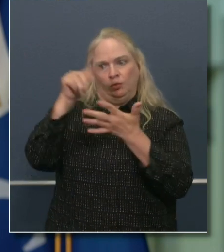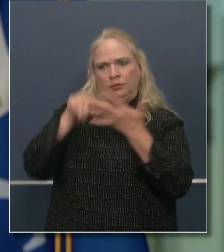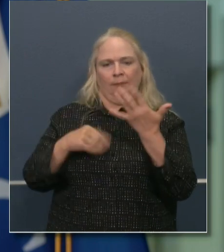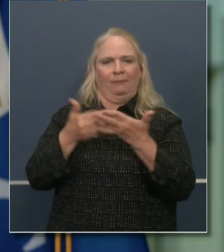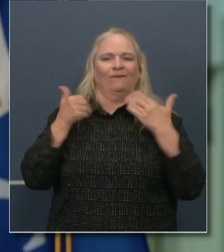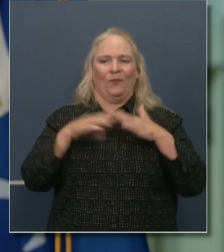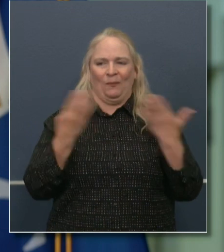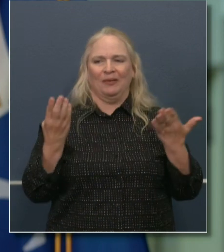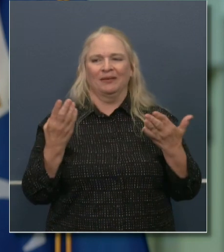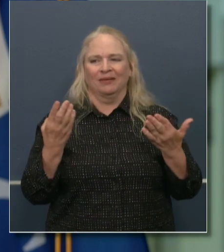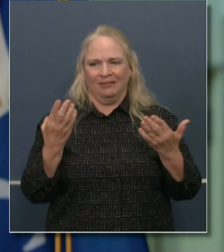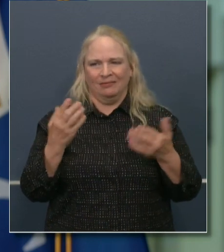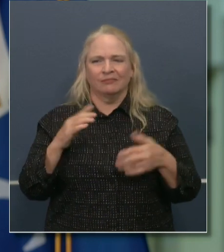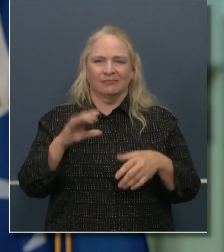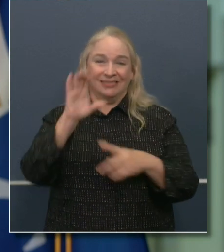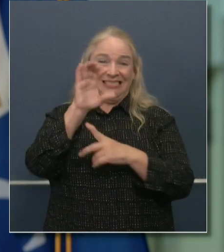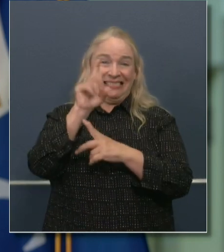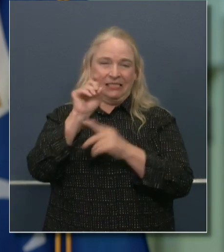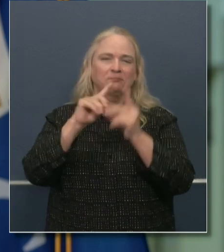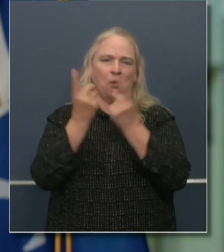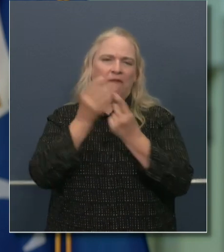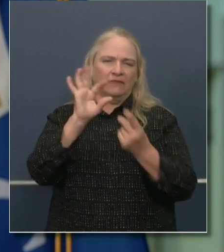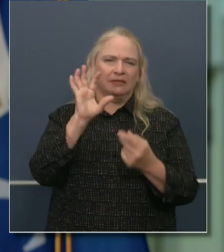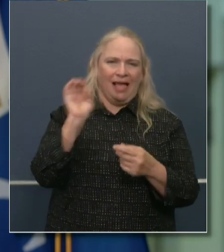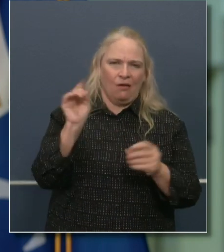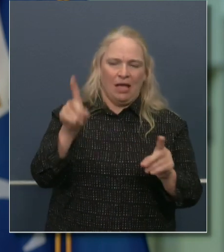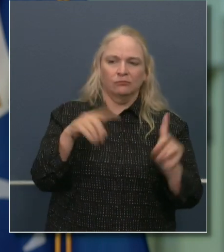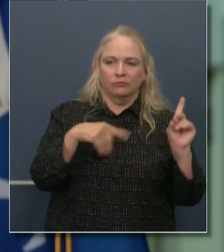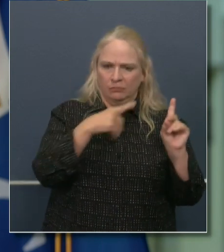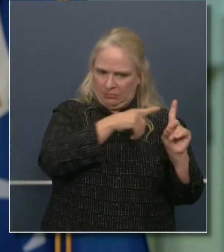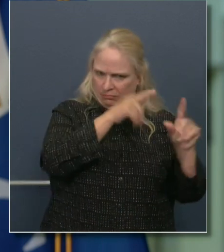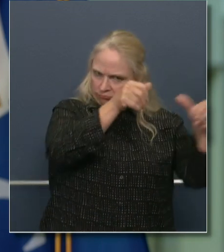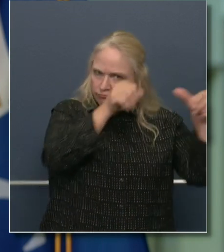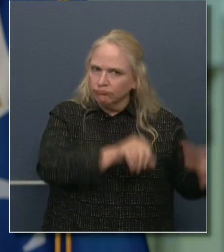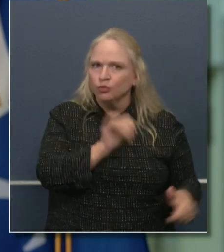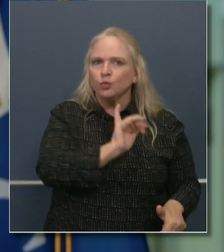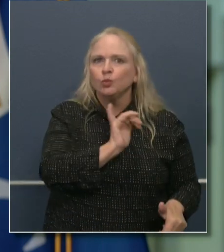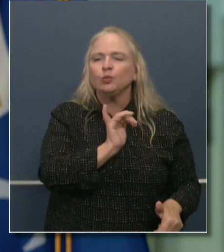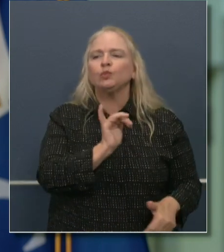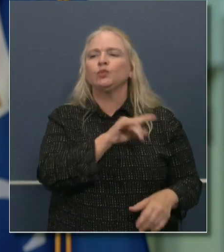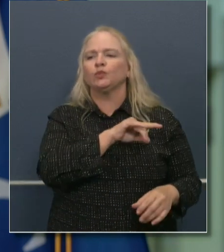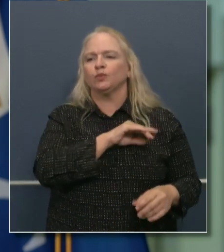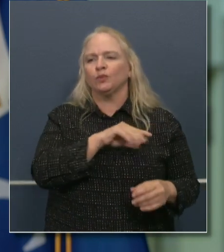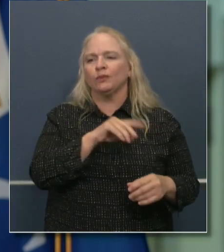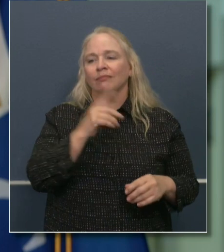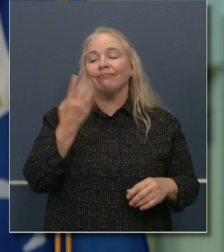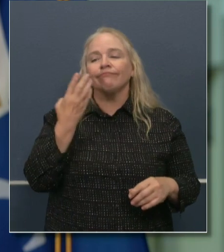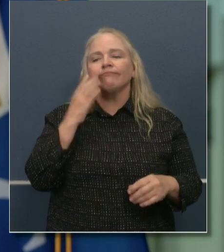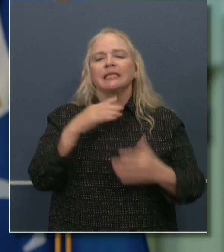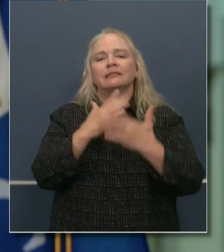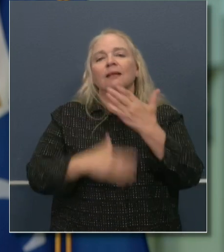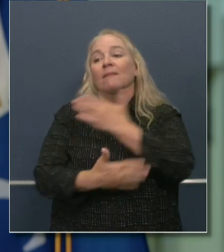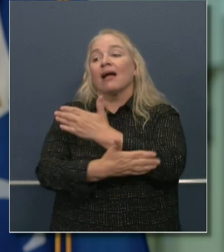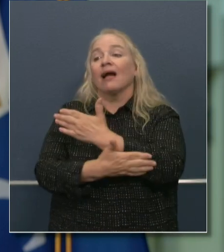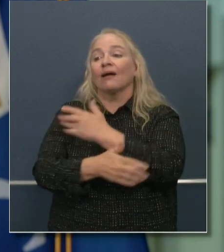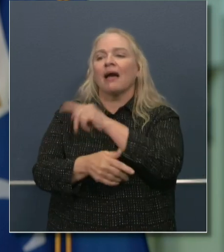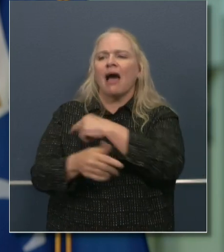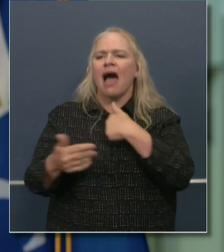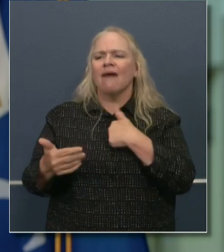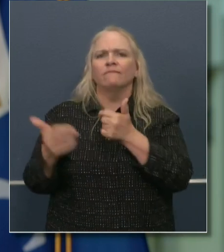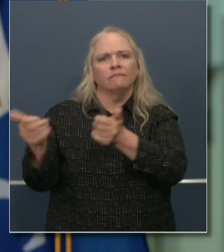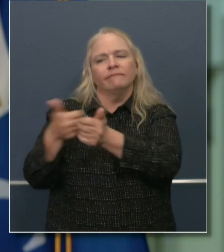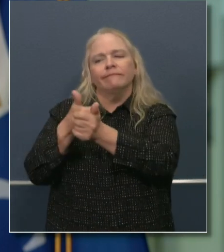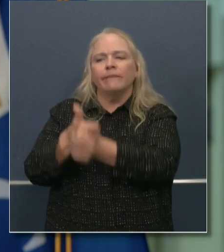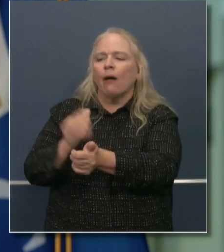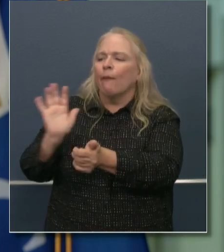California Department of Education put out as well. You know that there are different counties with local health guidelines and officials